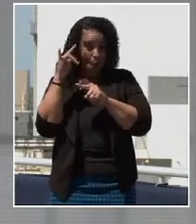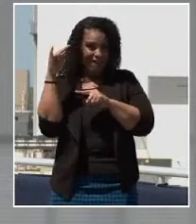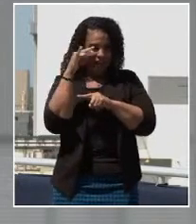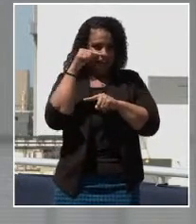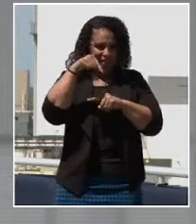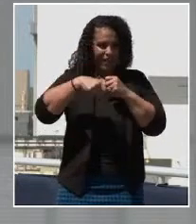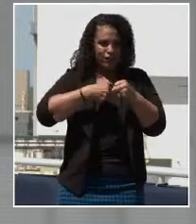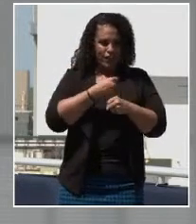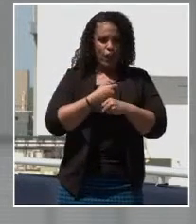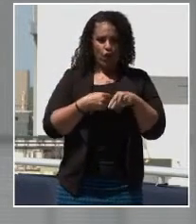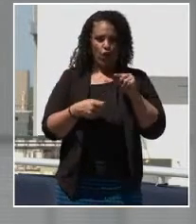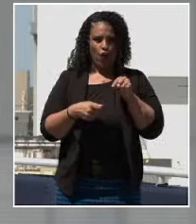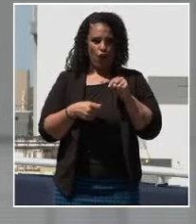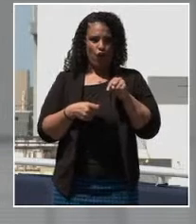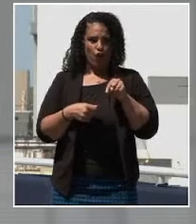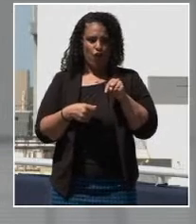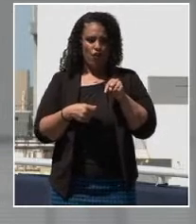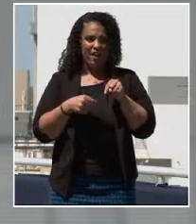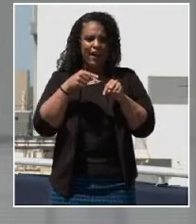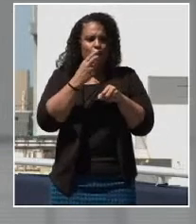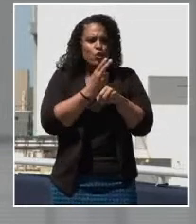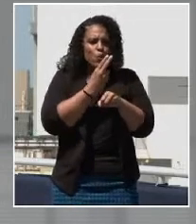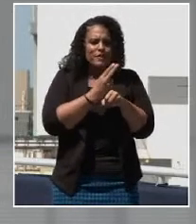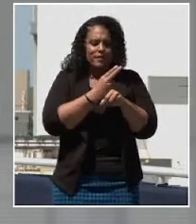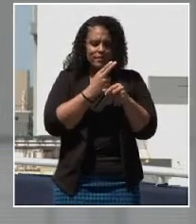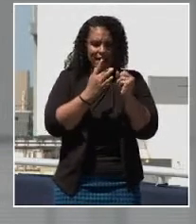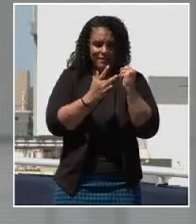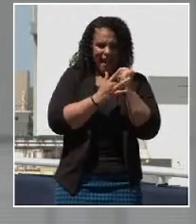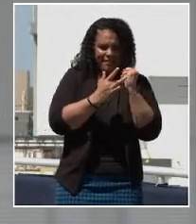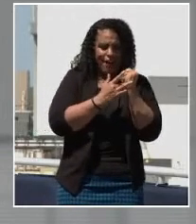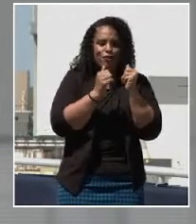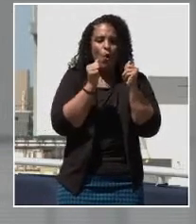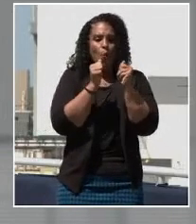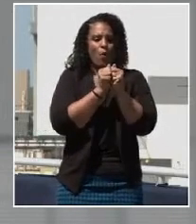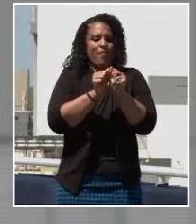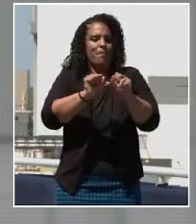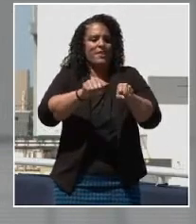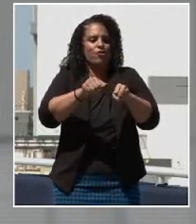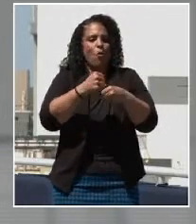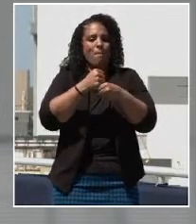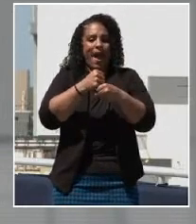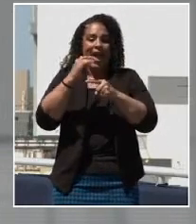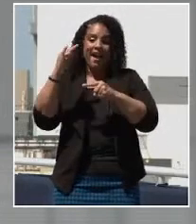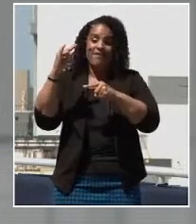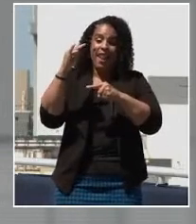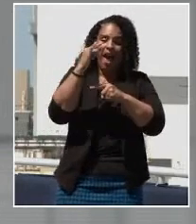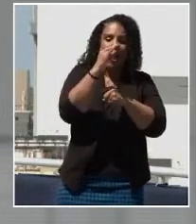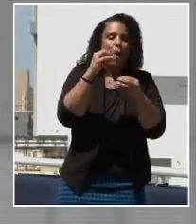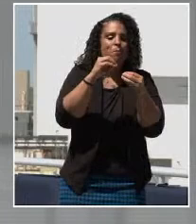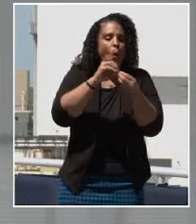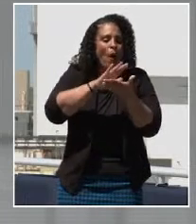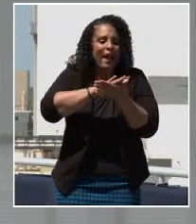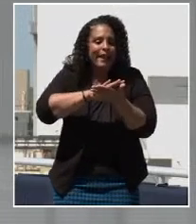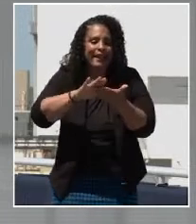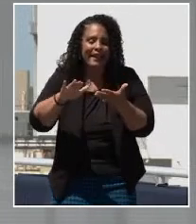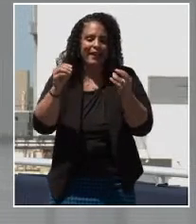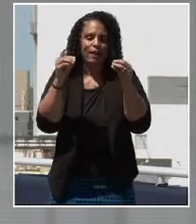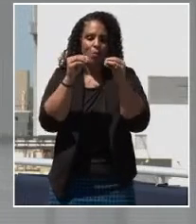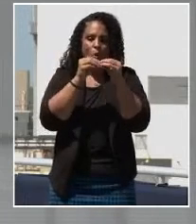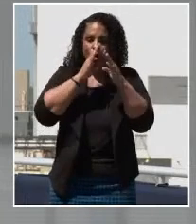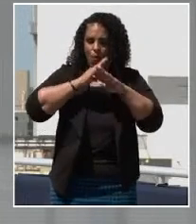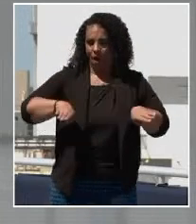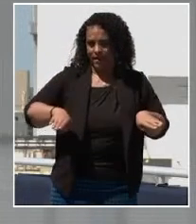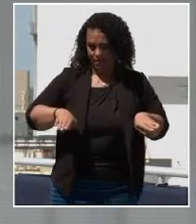this year it utilizes technology with the potential to make flying cleaner and